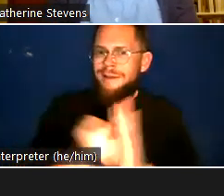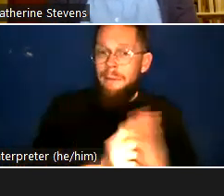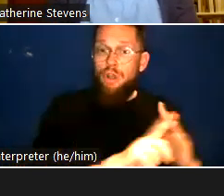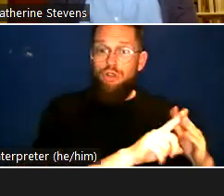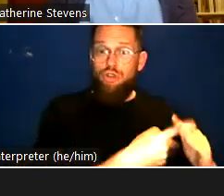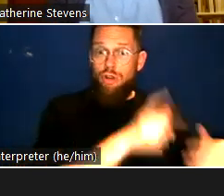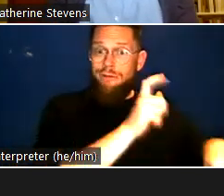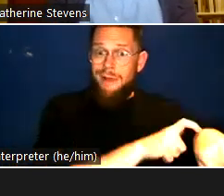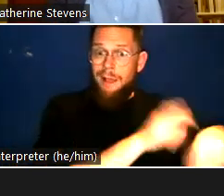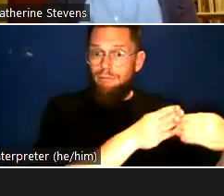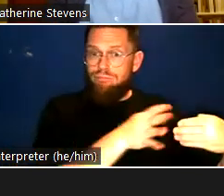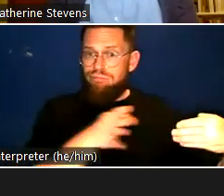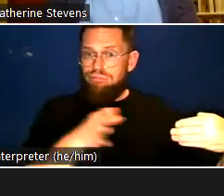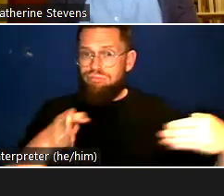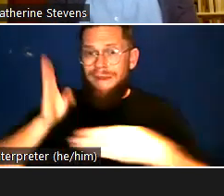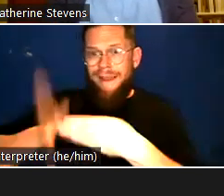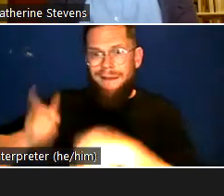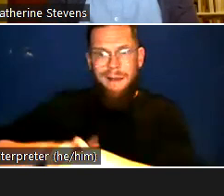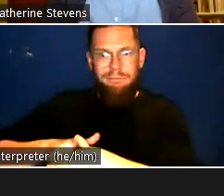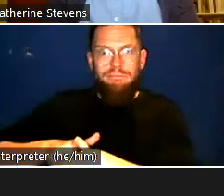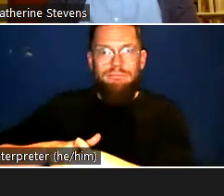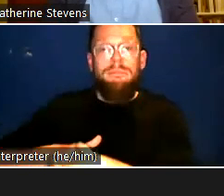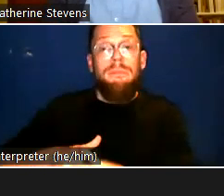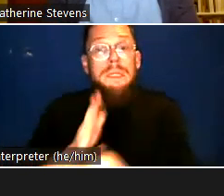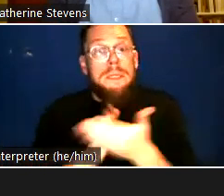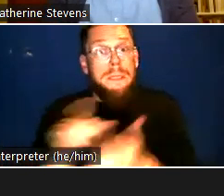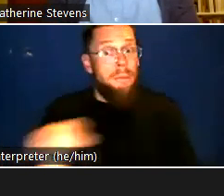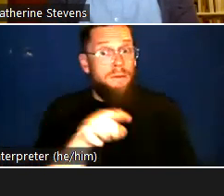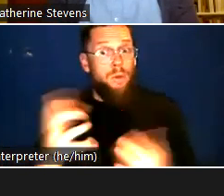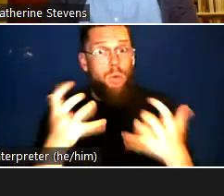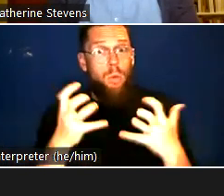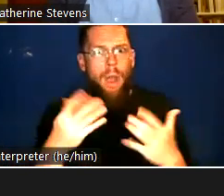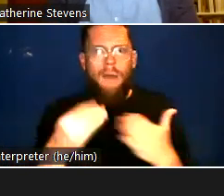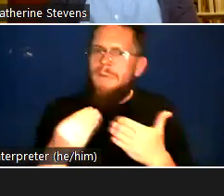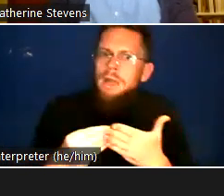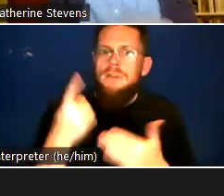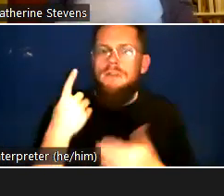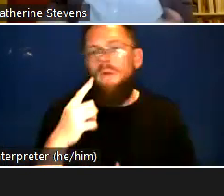end dates. Some of you might be seeking funds